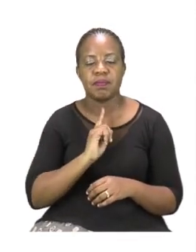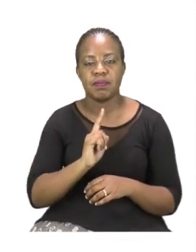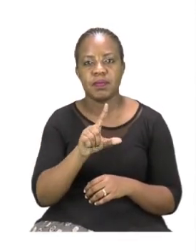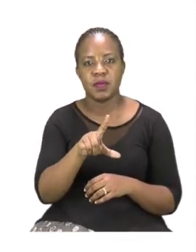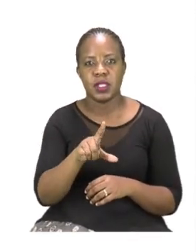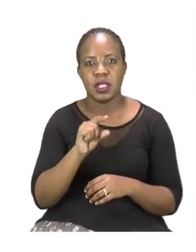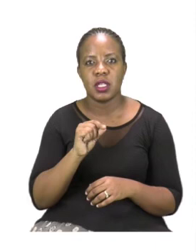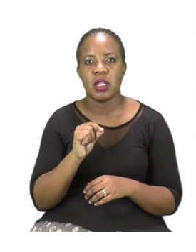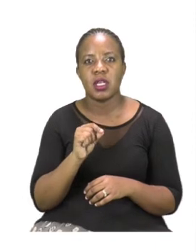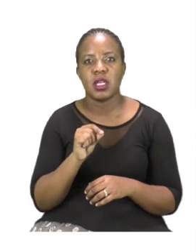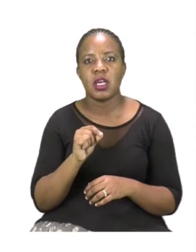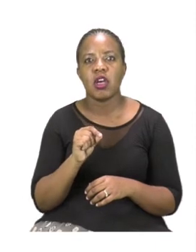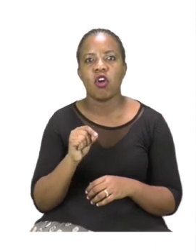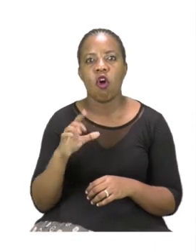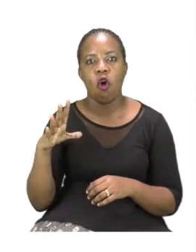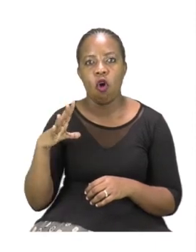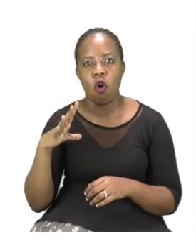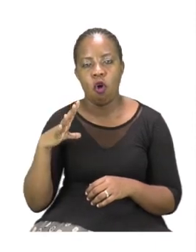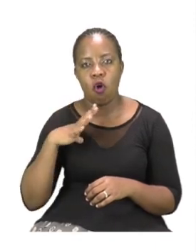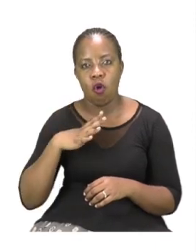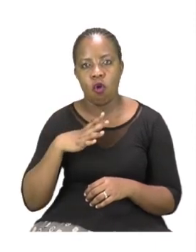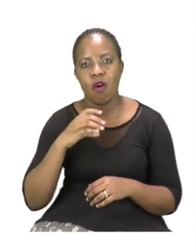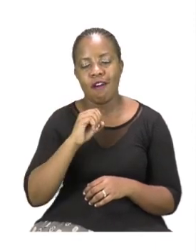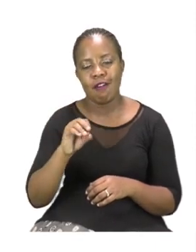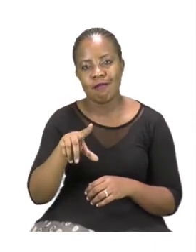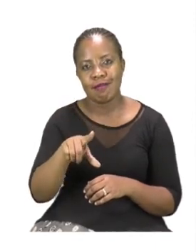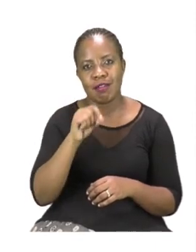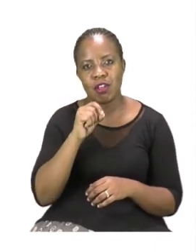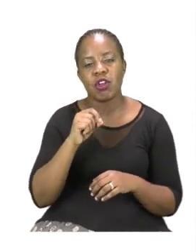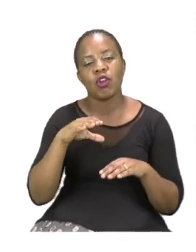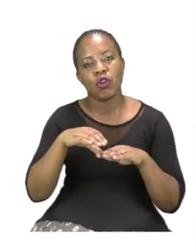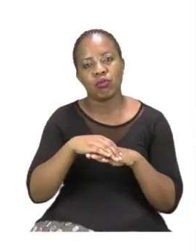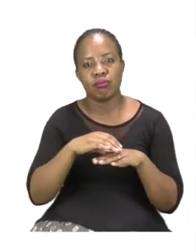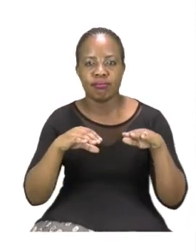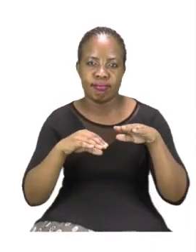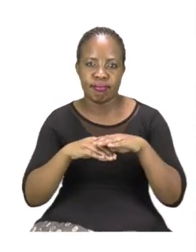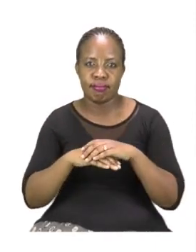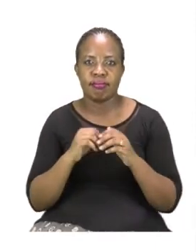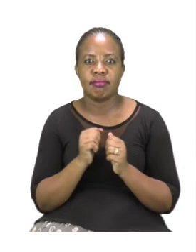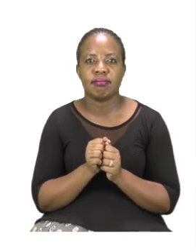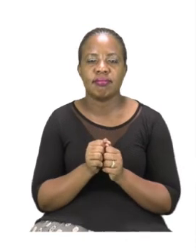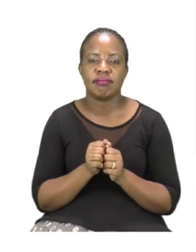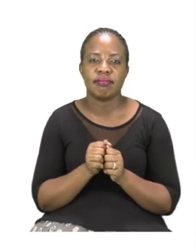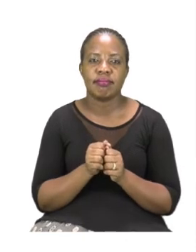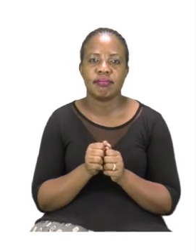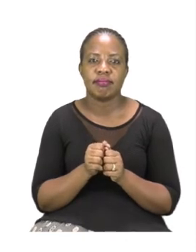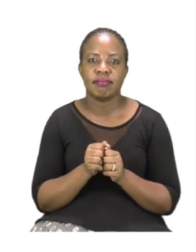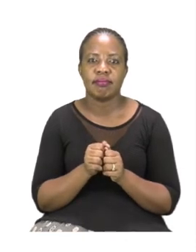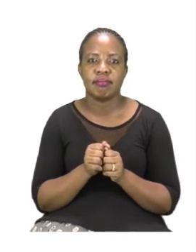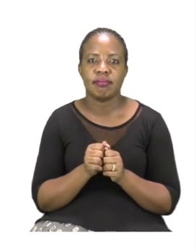we know that these shoes belong to her. If we wanted to use two words, we would